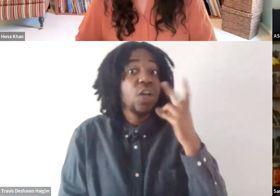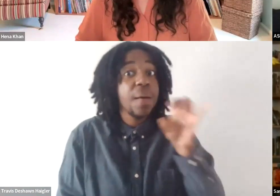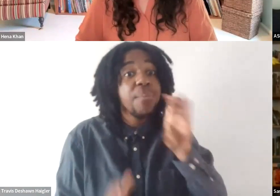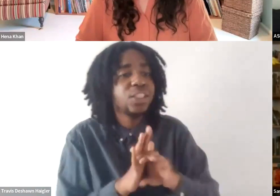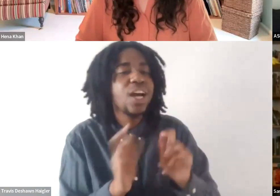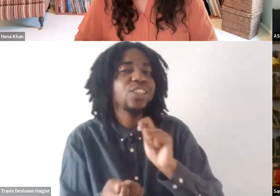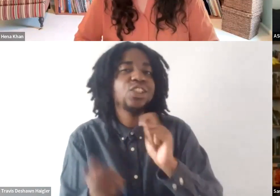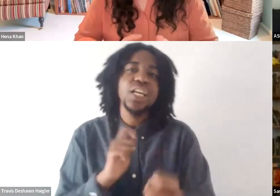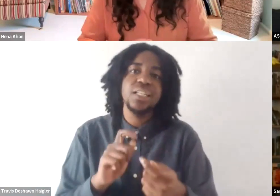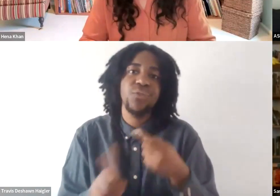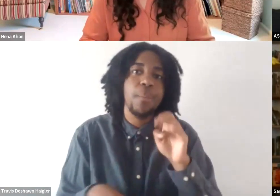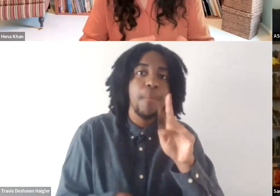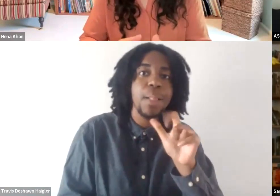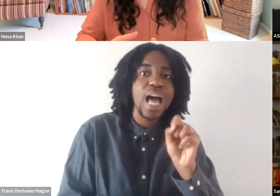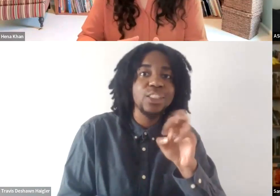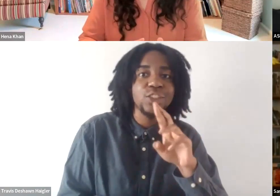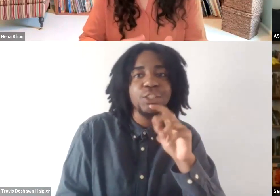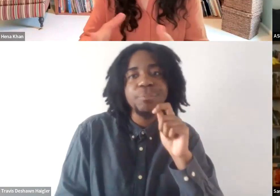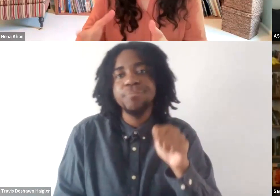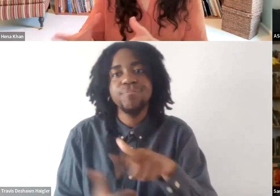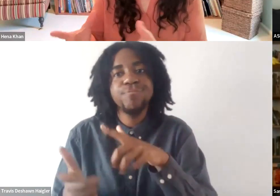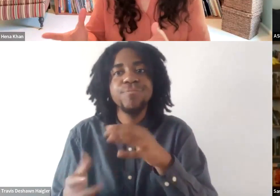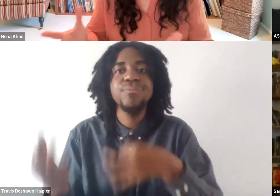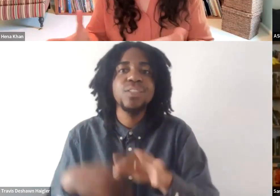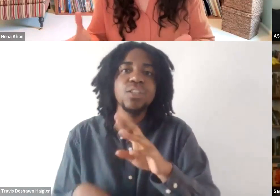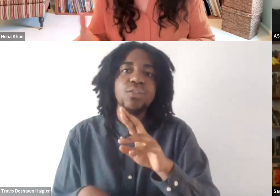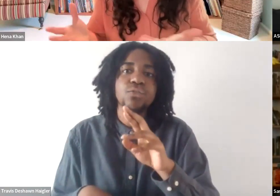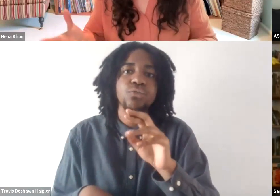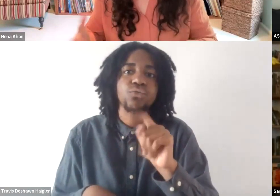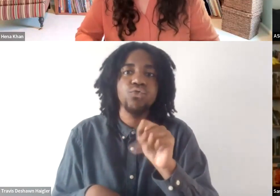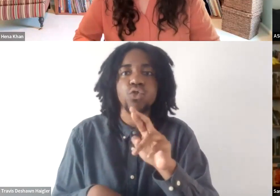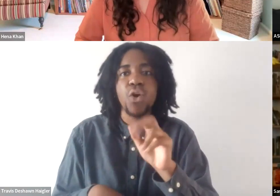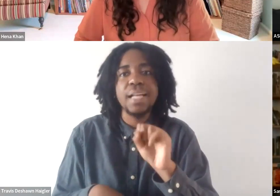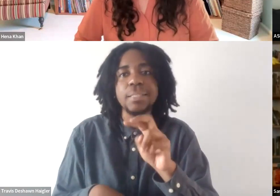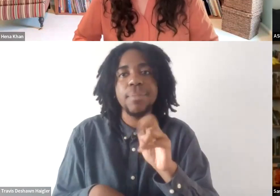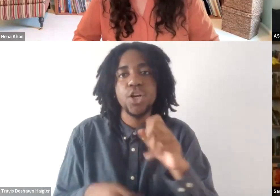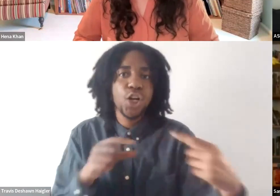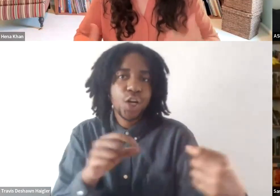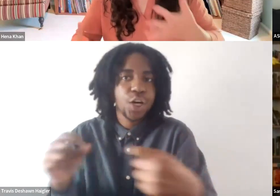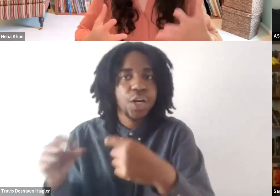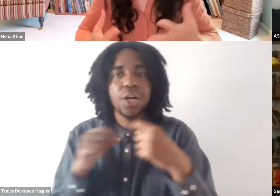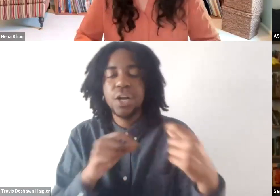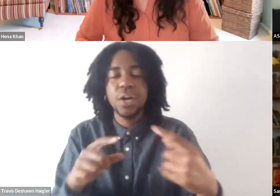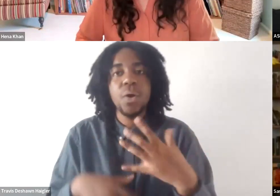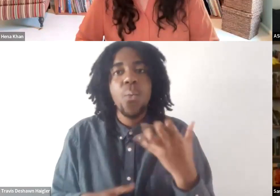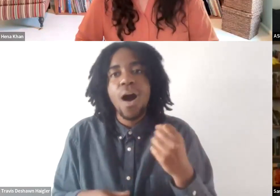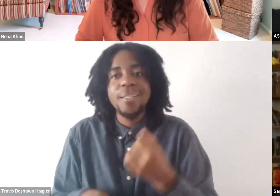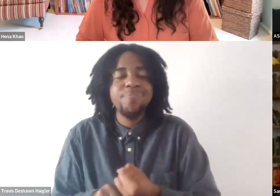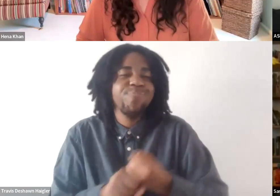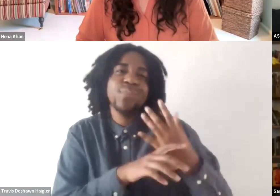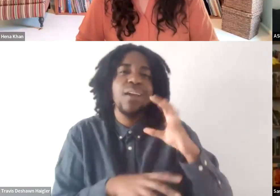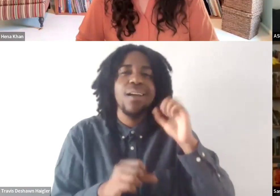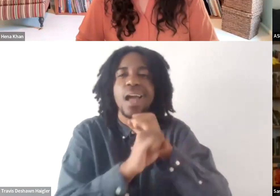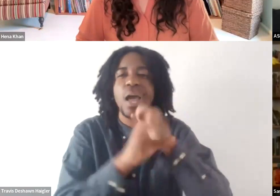that, because it allowed us to avoid including anything that looked more like a weapon, which I didn't want, and we were sort of wrestling